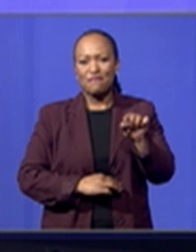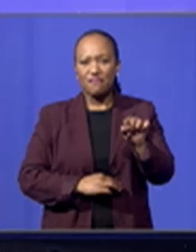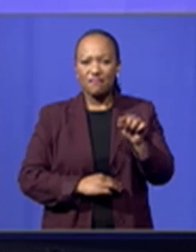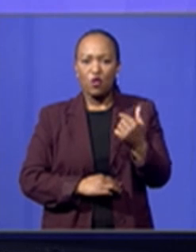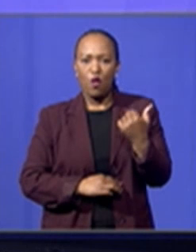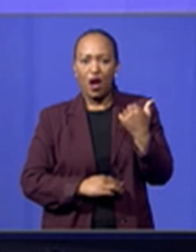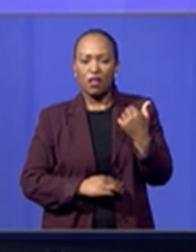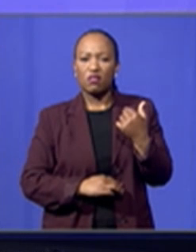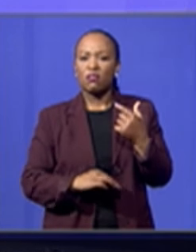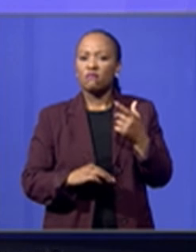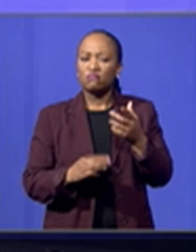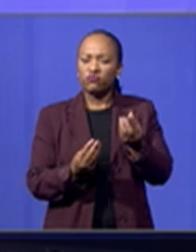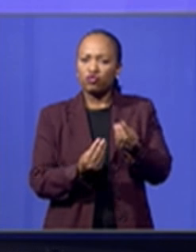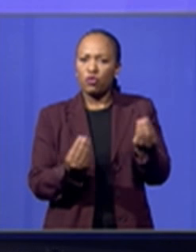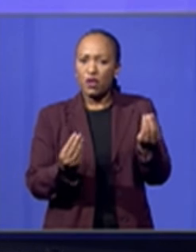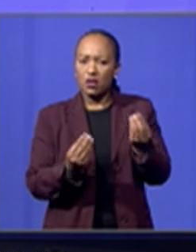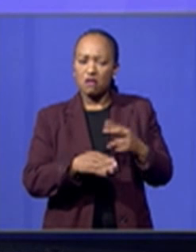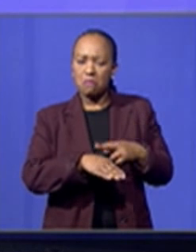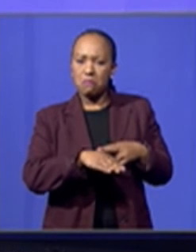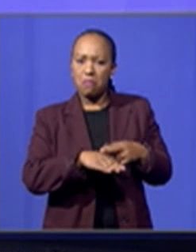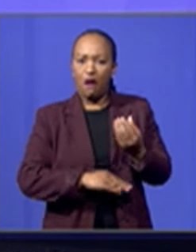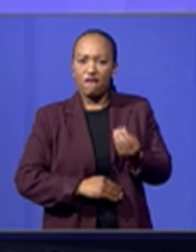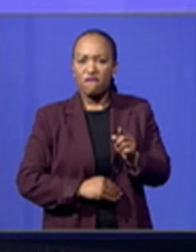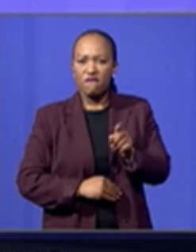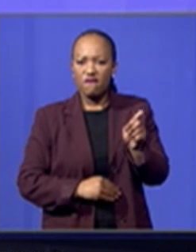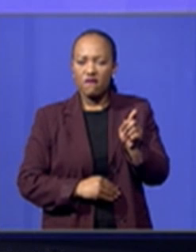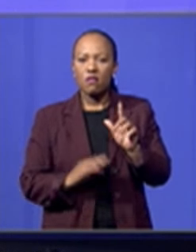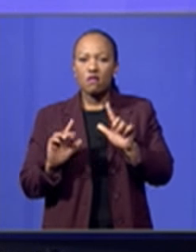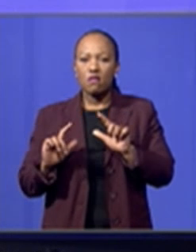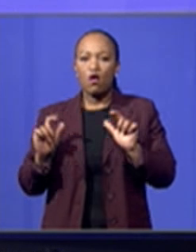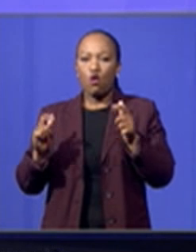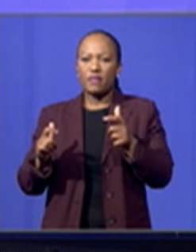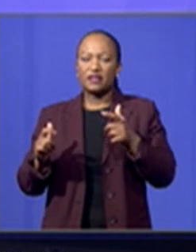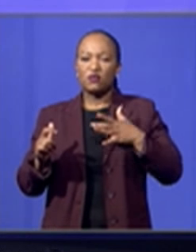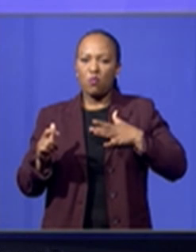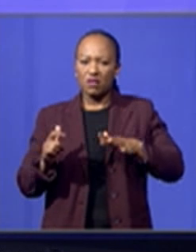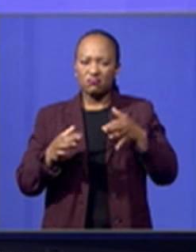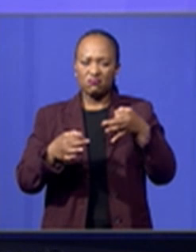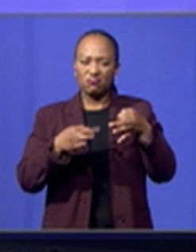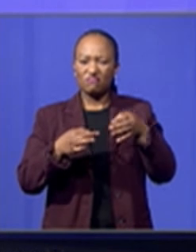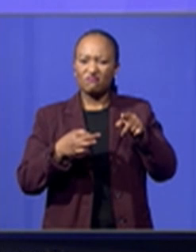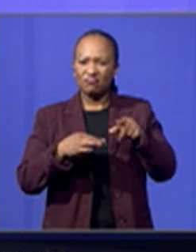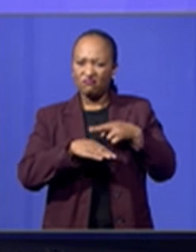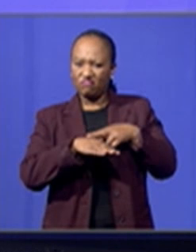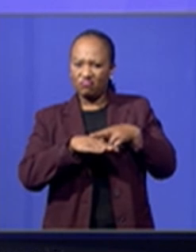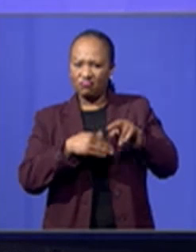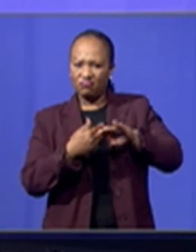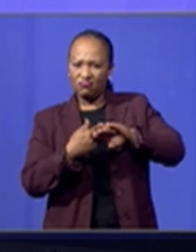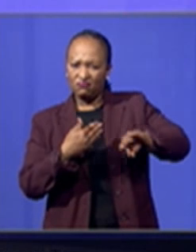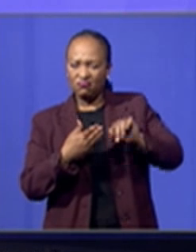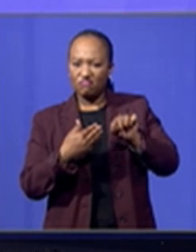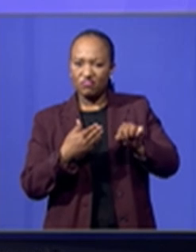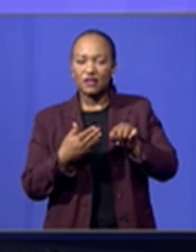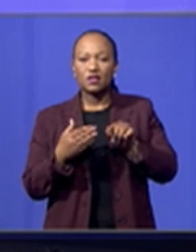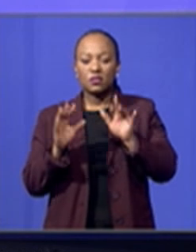mo kamogelong ya bana kwa dikolong. Komiti e batla gore se se tlhalosiwang e le kgethololo e le goreng ke ya kgethololo